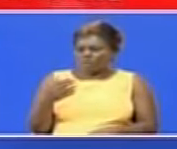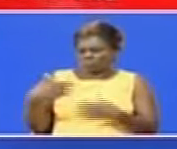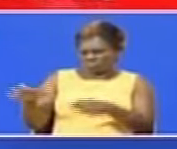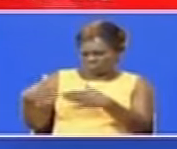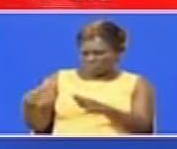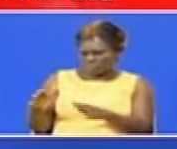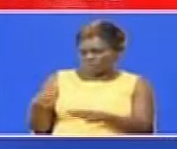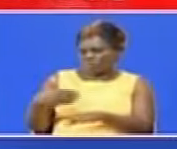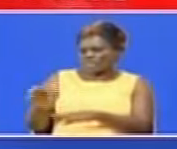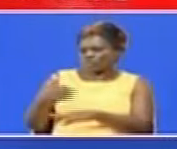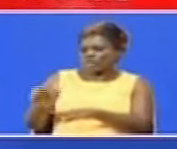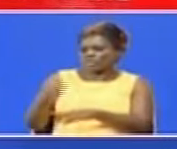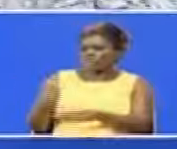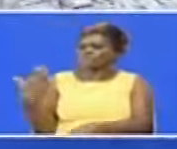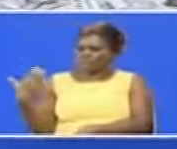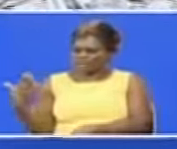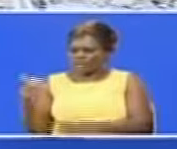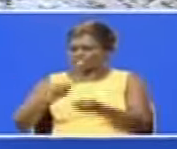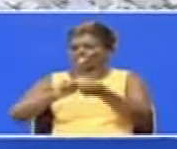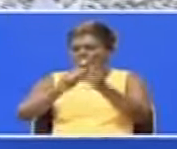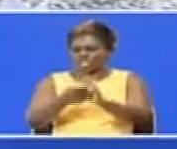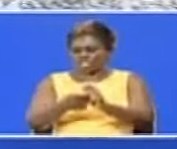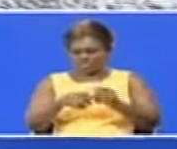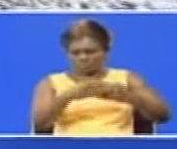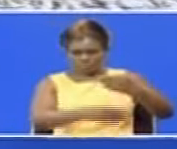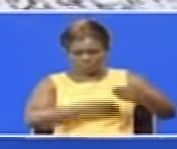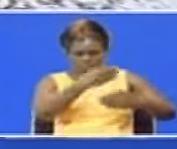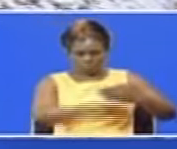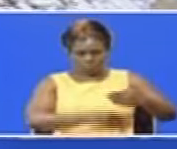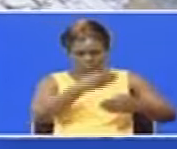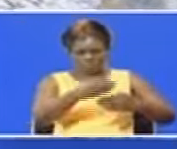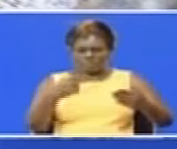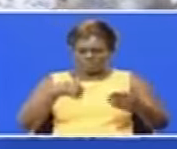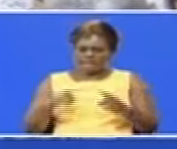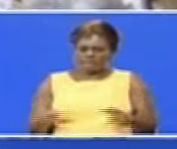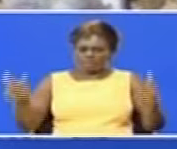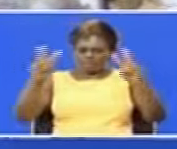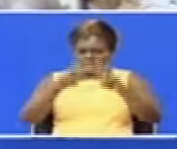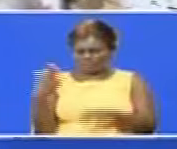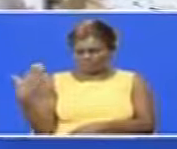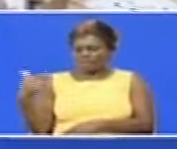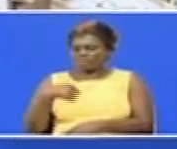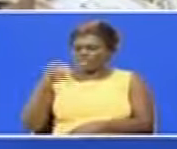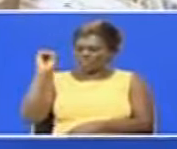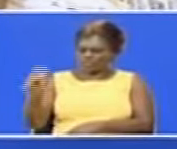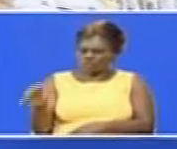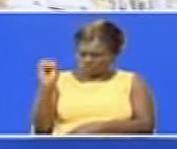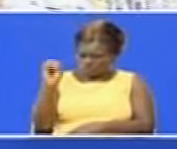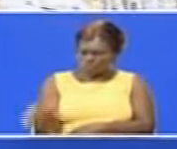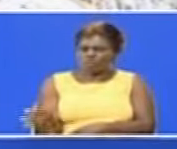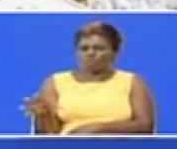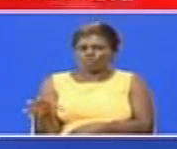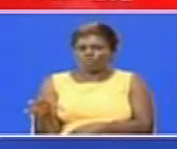We're trying not to call it waste paper, we're trying to call it paper now. Some people think, oh, I'll just burn this paper, I'm just going to dispose of it in the landfill sites,